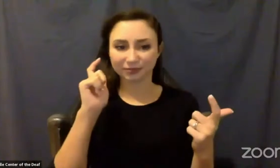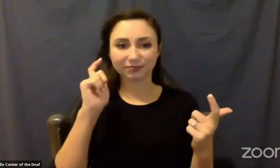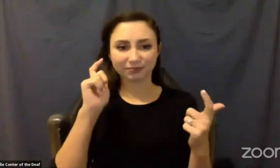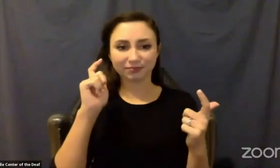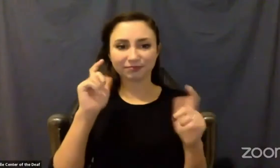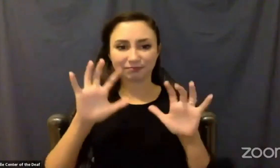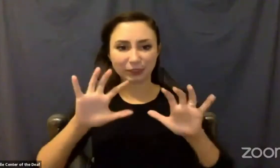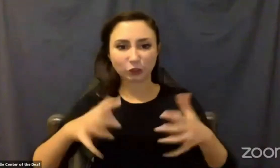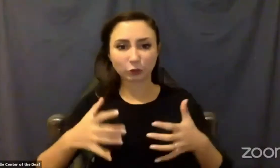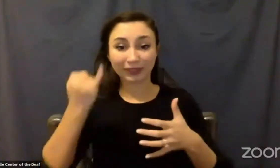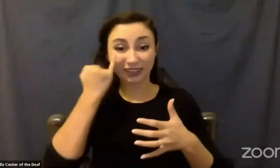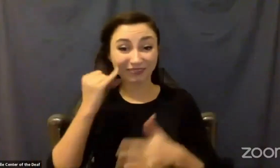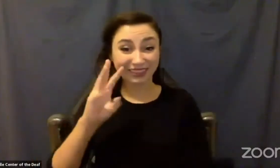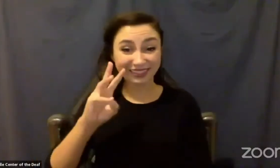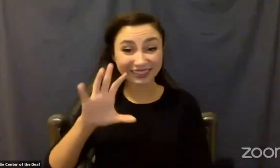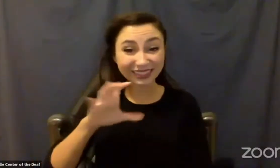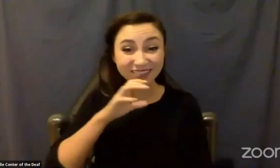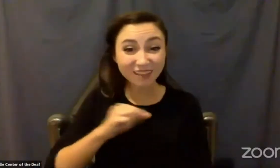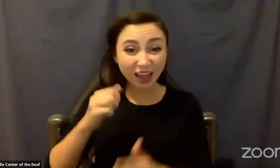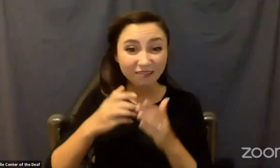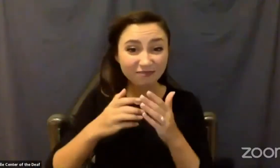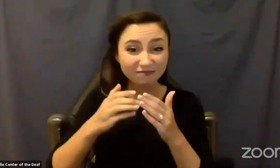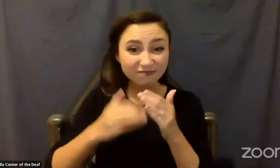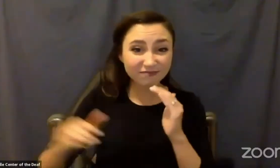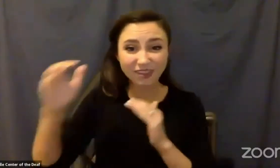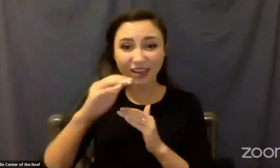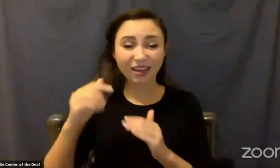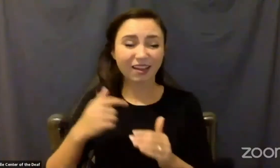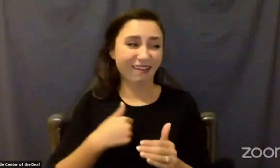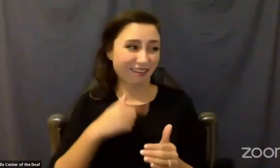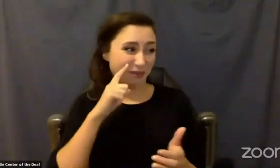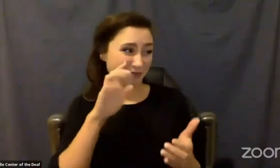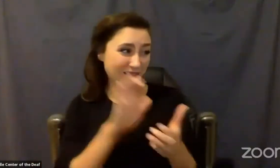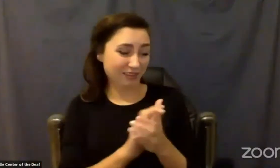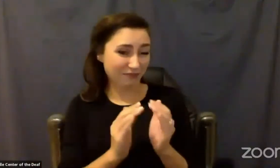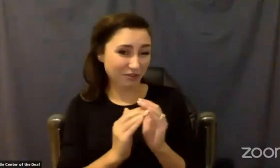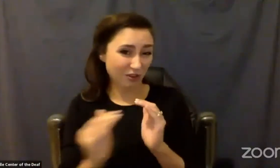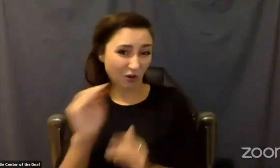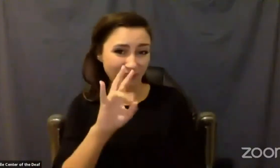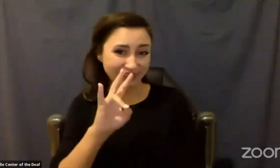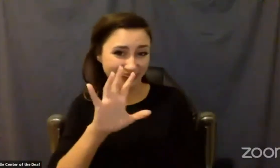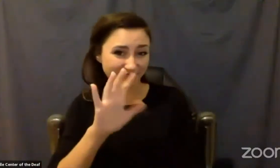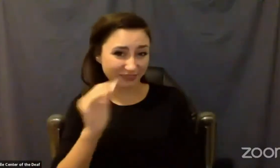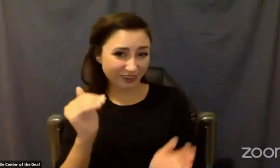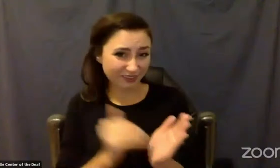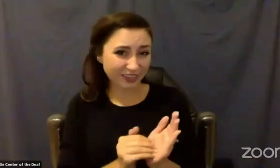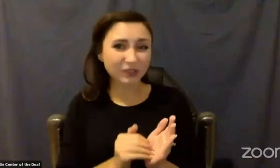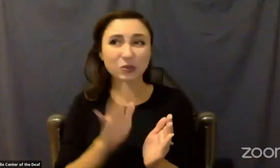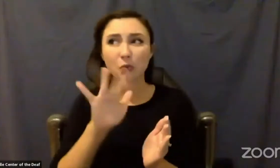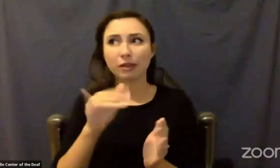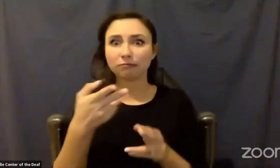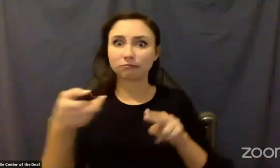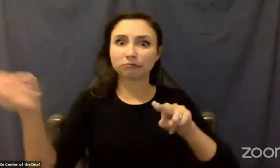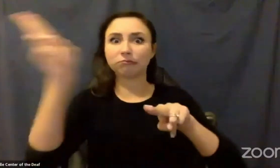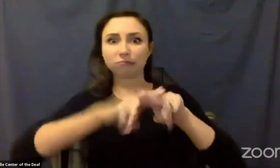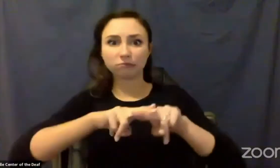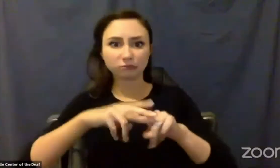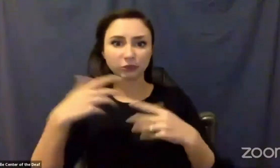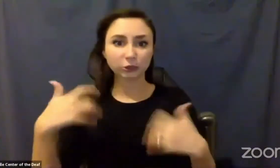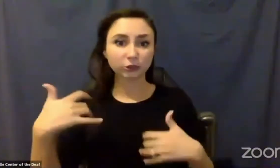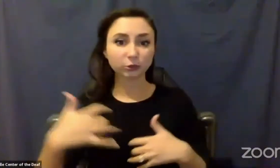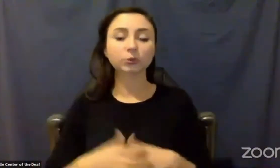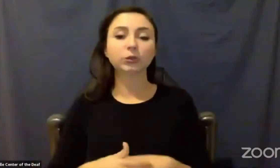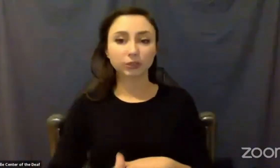older, I'll have to double check it, but I believe it was over 75,000. yeah, so that really jumps that number way up.